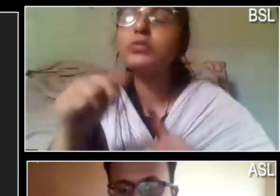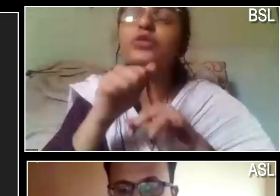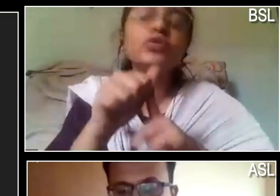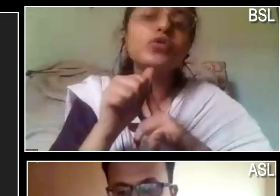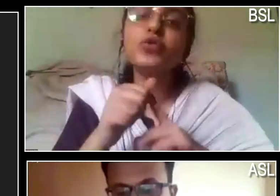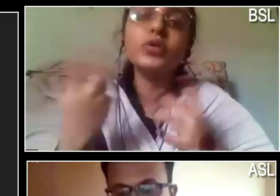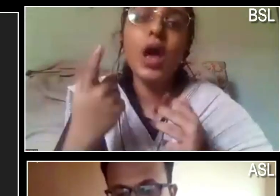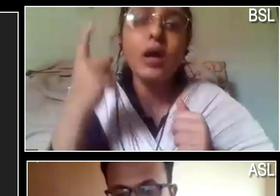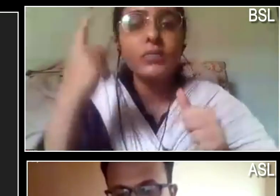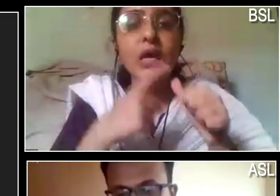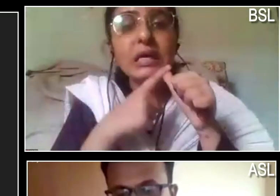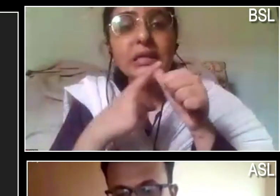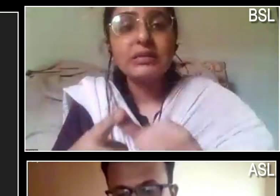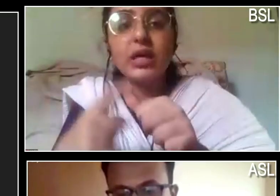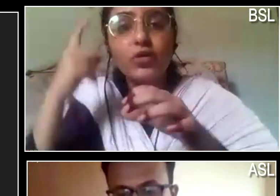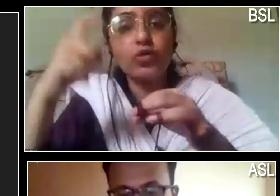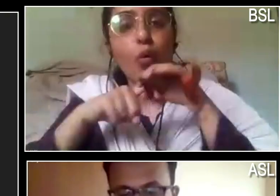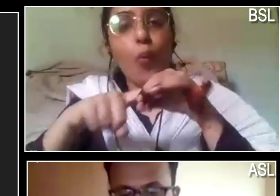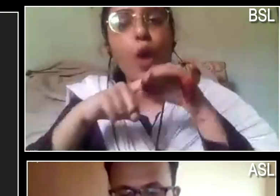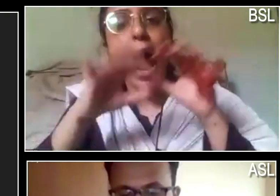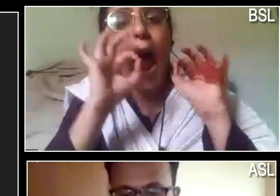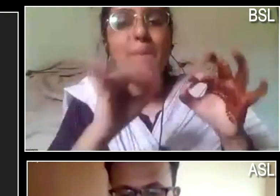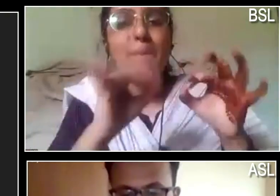answered during the question answer session.